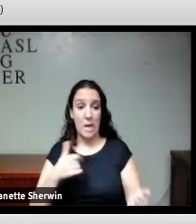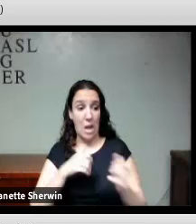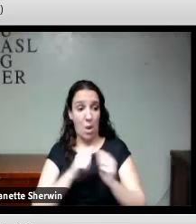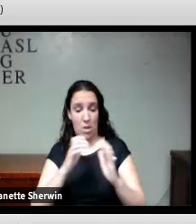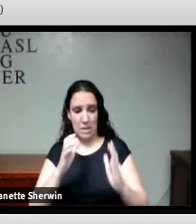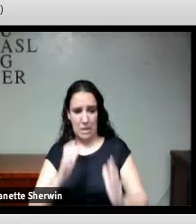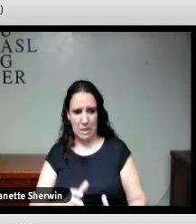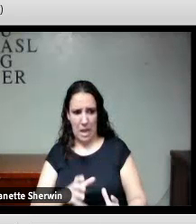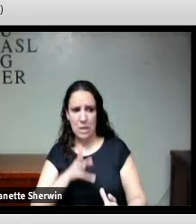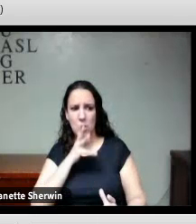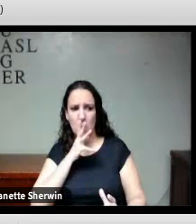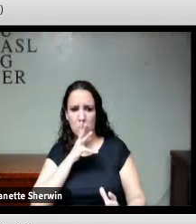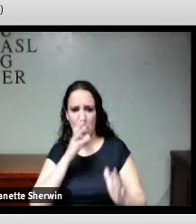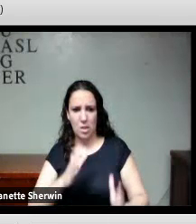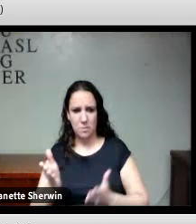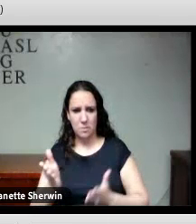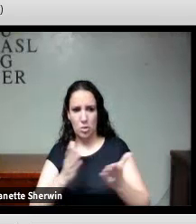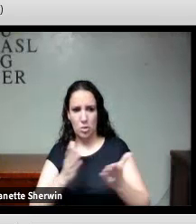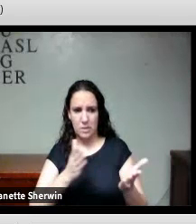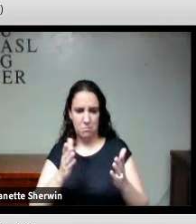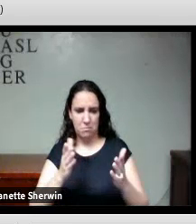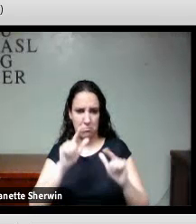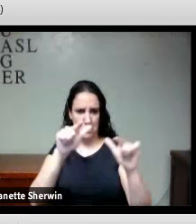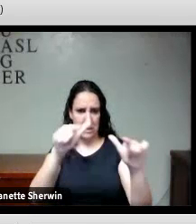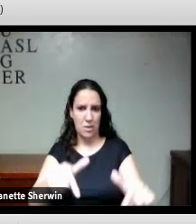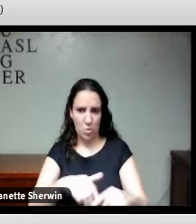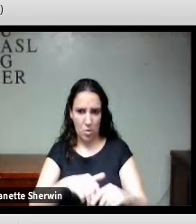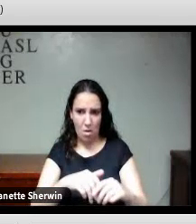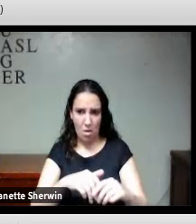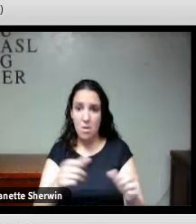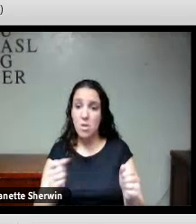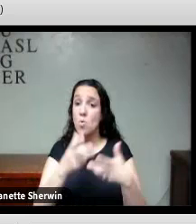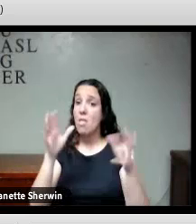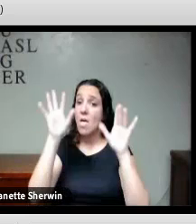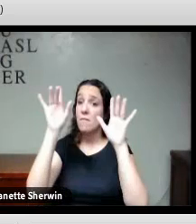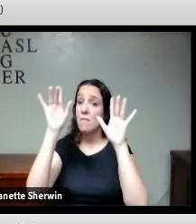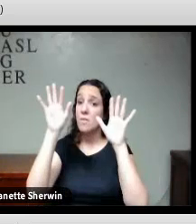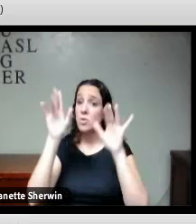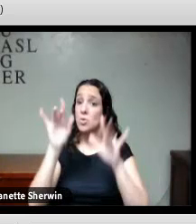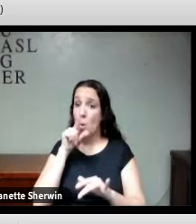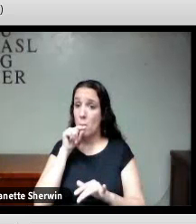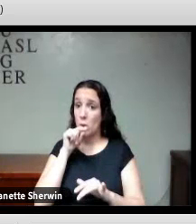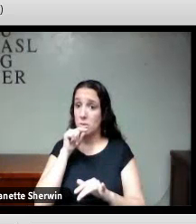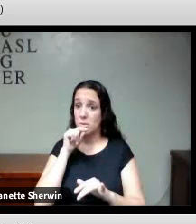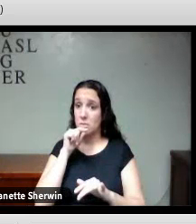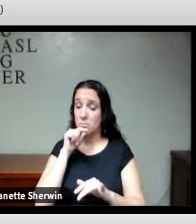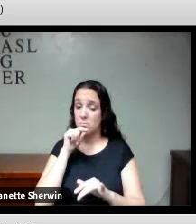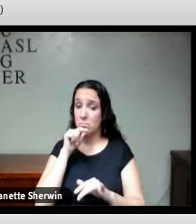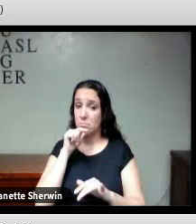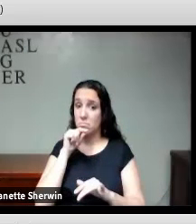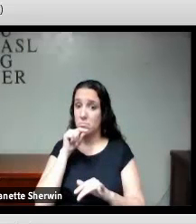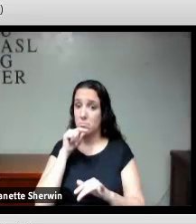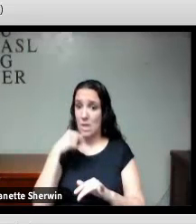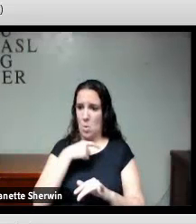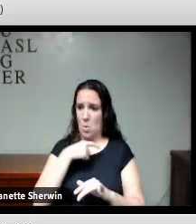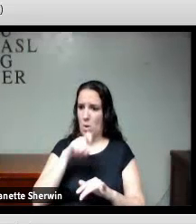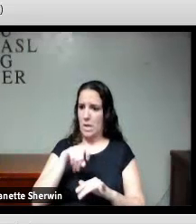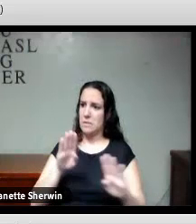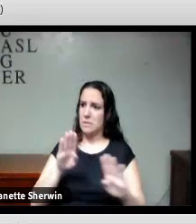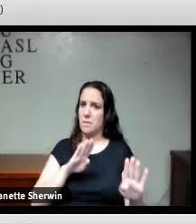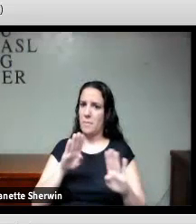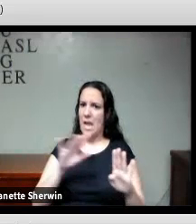said one of the things that we experience is that a lot of our snowbirds come back into town and they think we should behave the exact same way their library